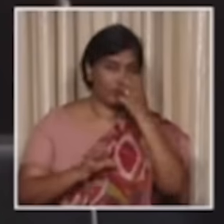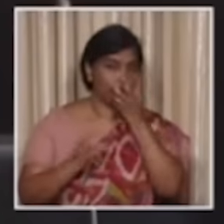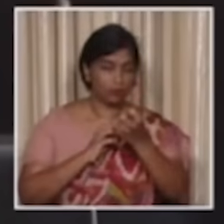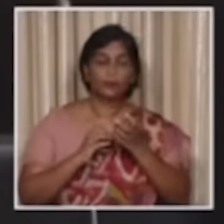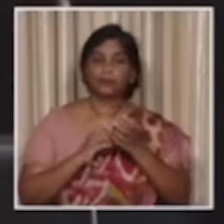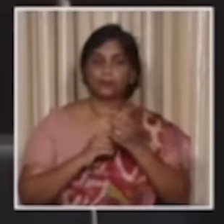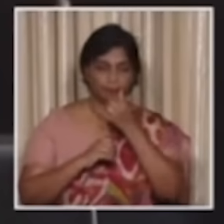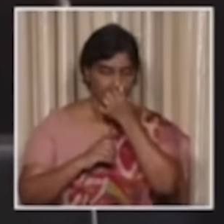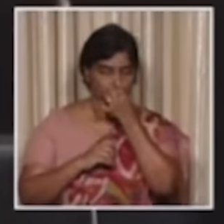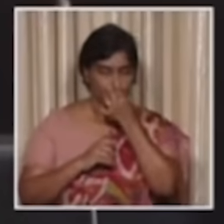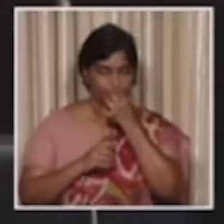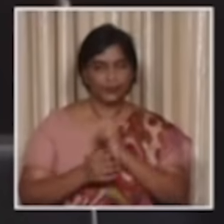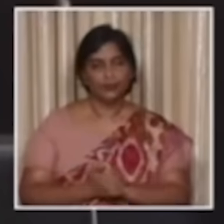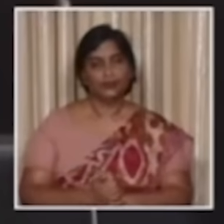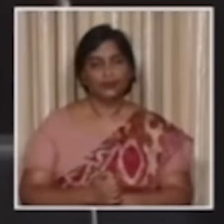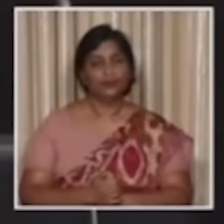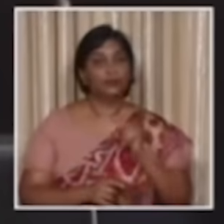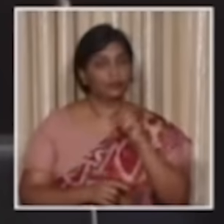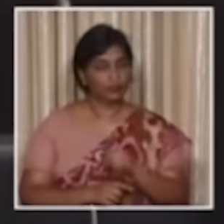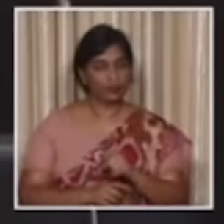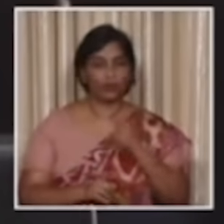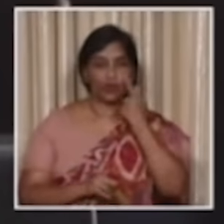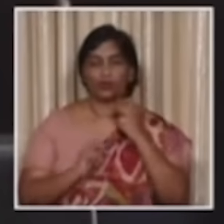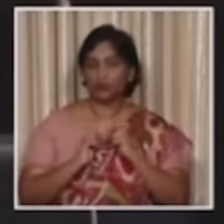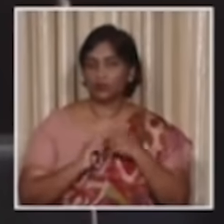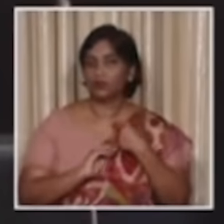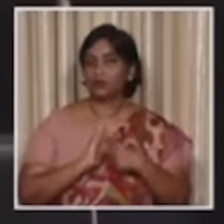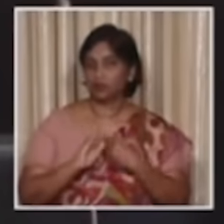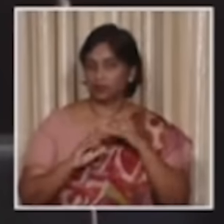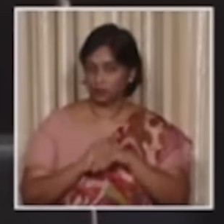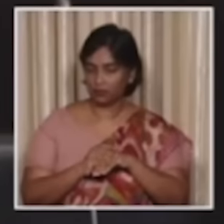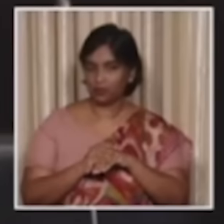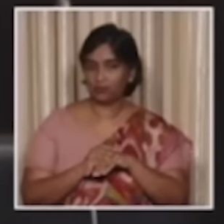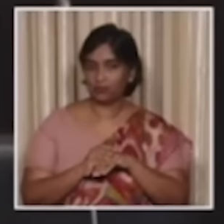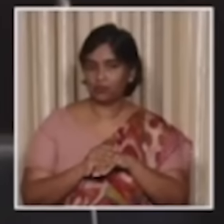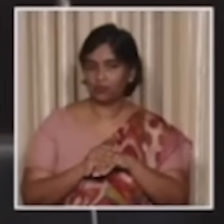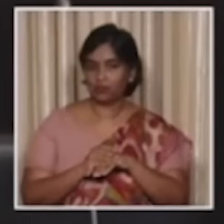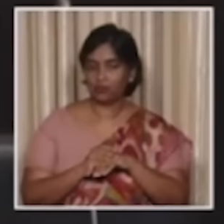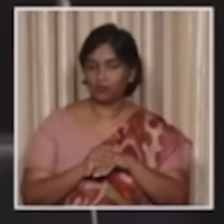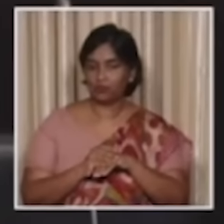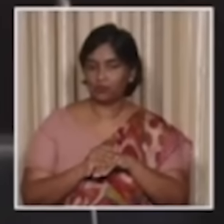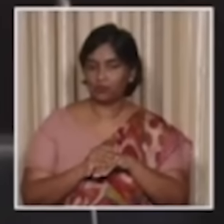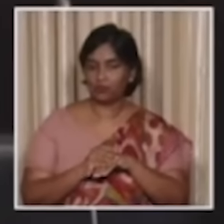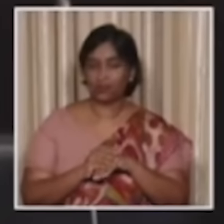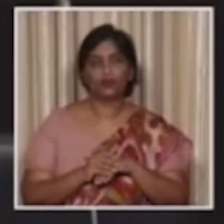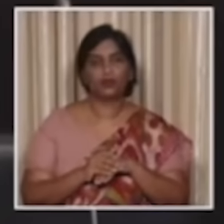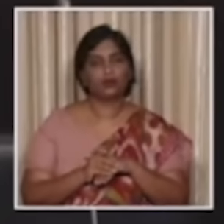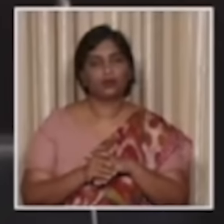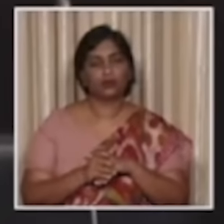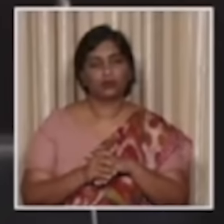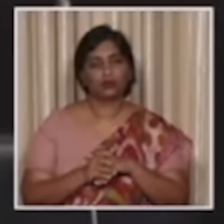Easter Tragedy. When the deep state gets out of the depth, out of its depth, deep state